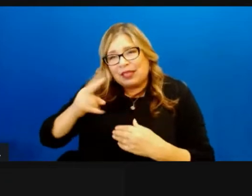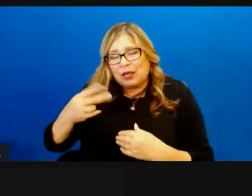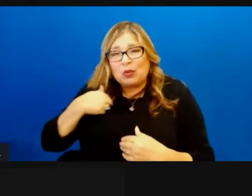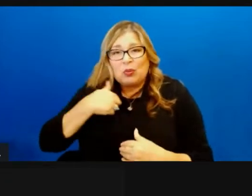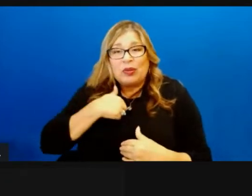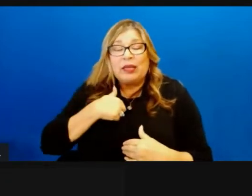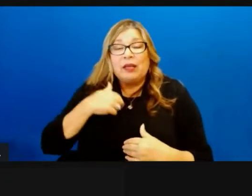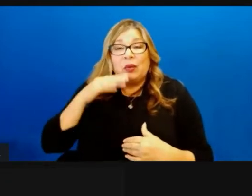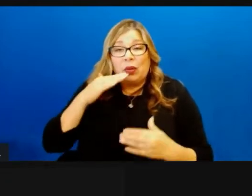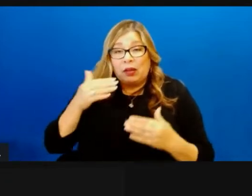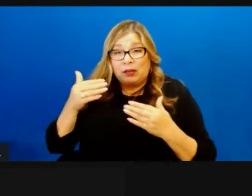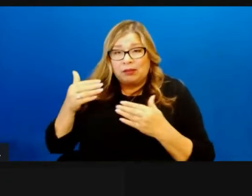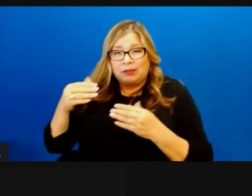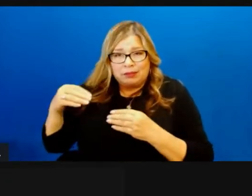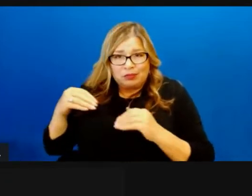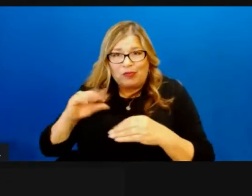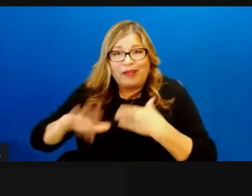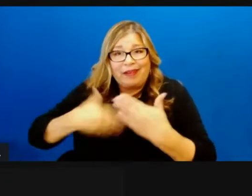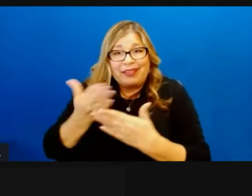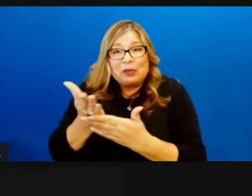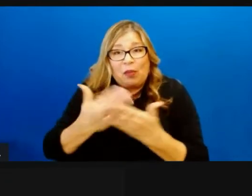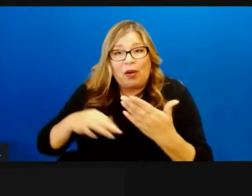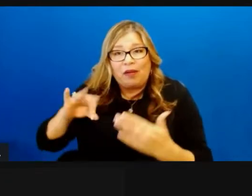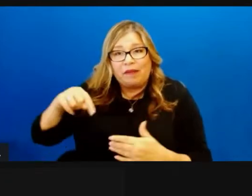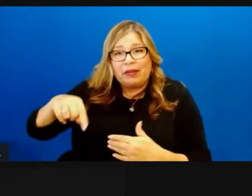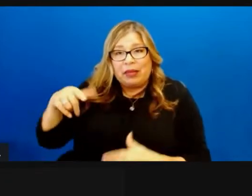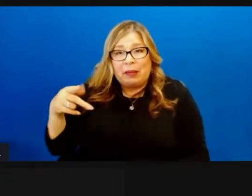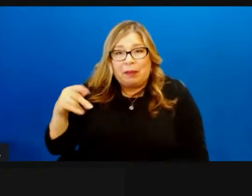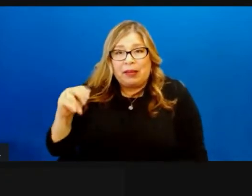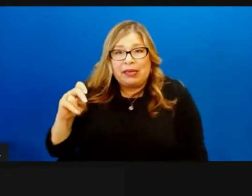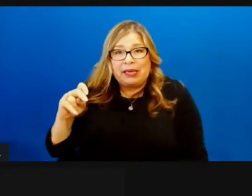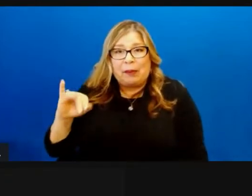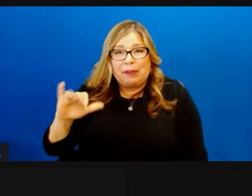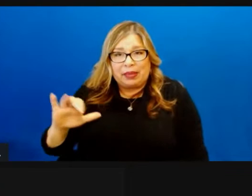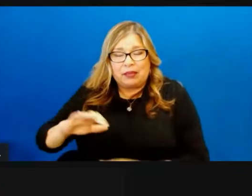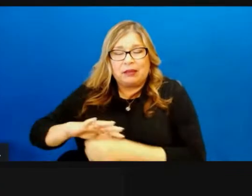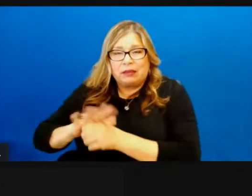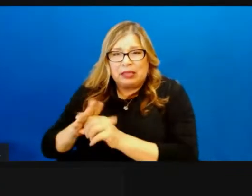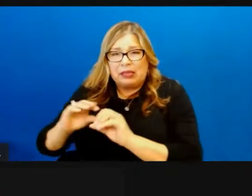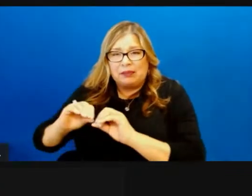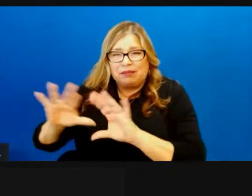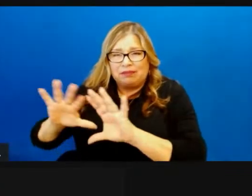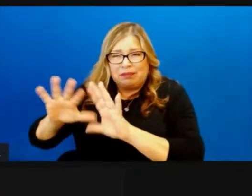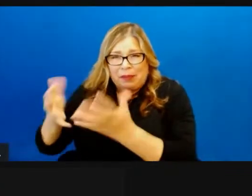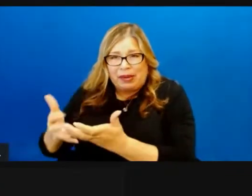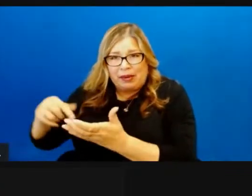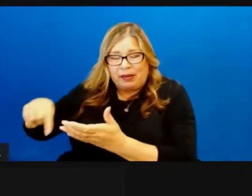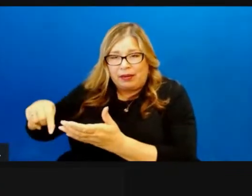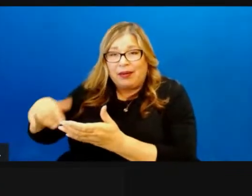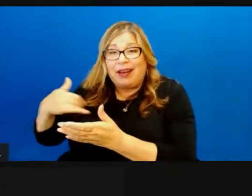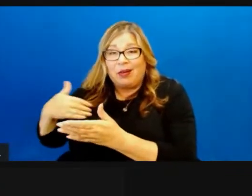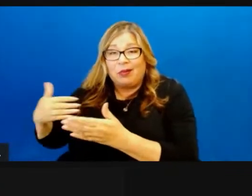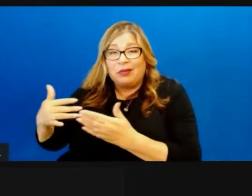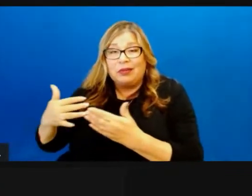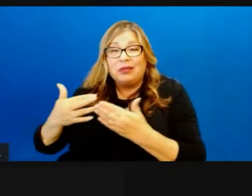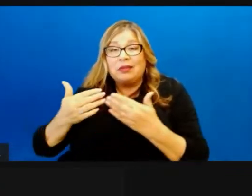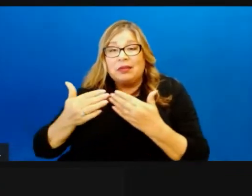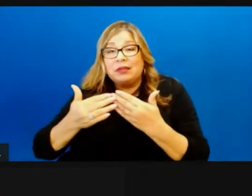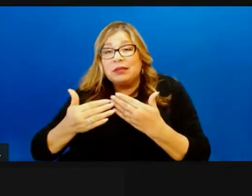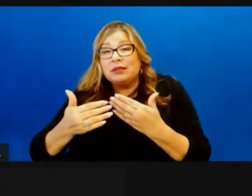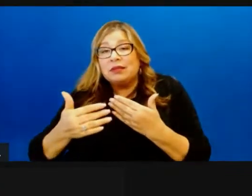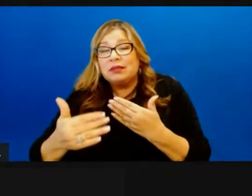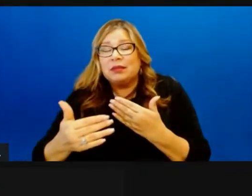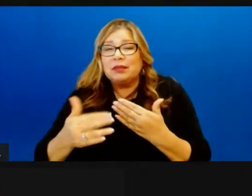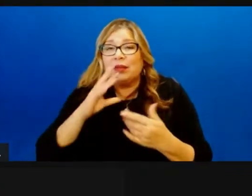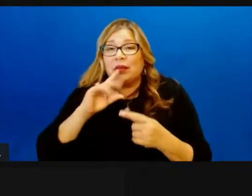think it's really important that we not just talk about endemic phase, but how